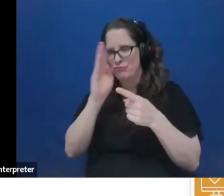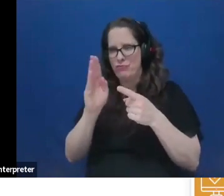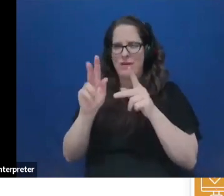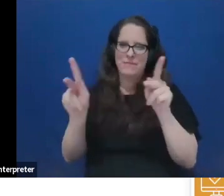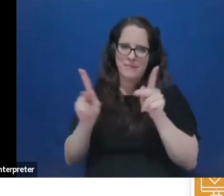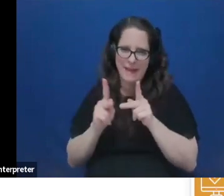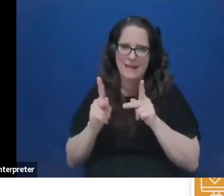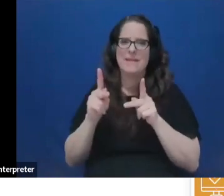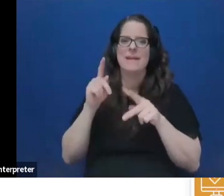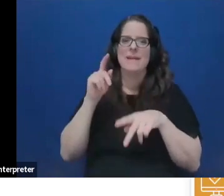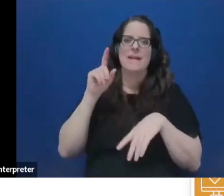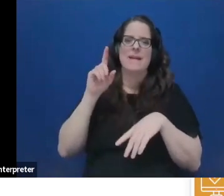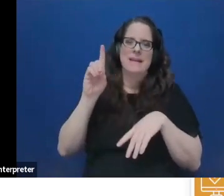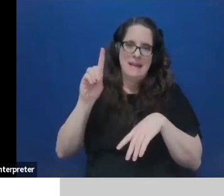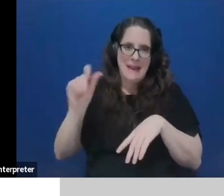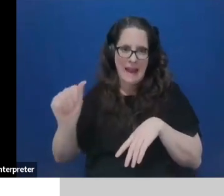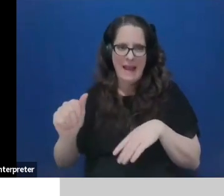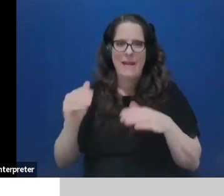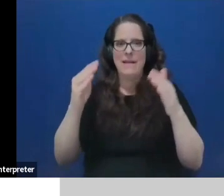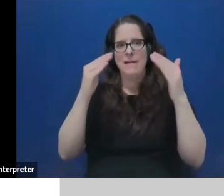Center for Independent Living.